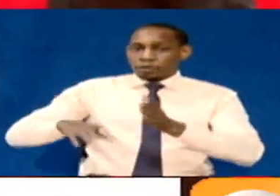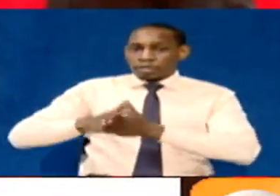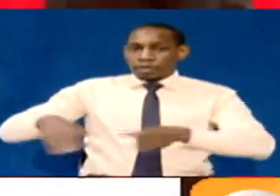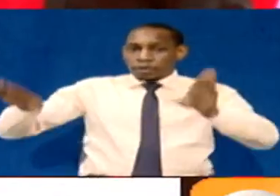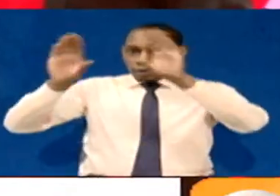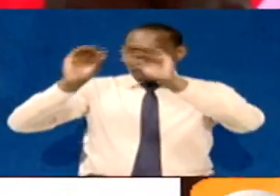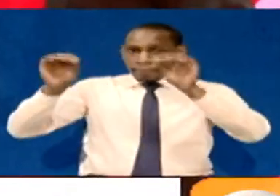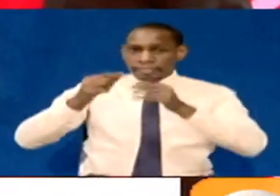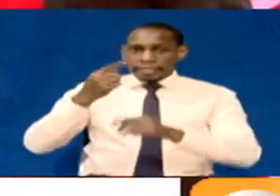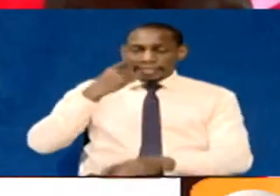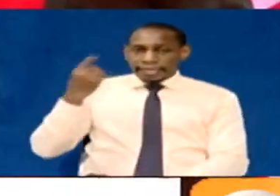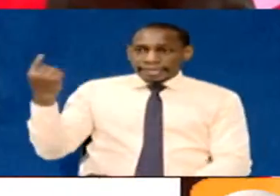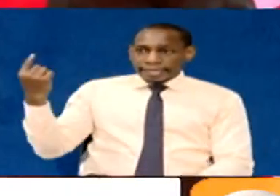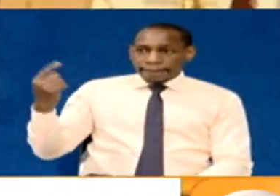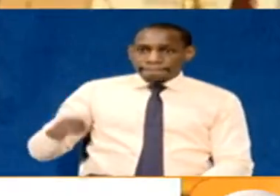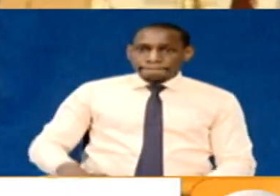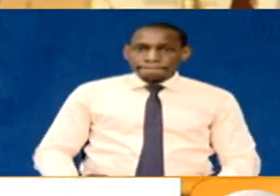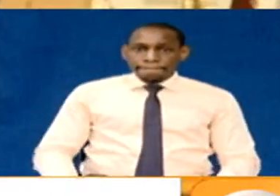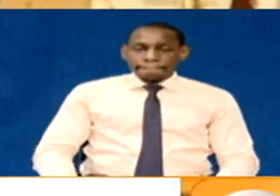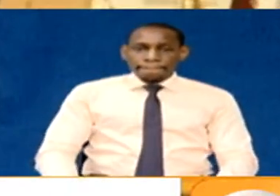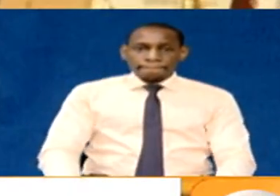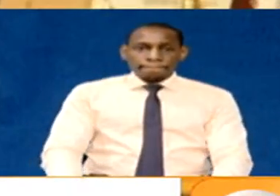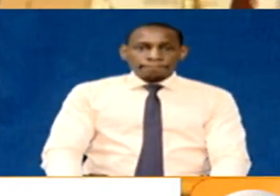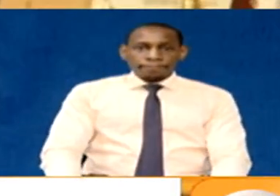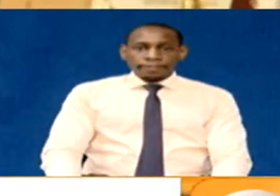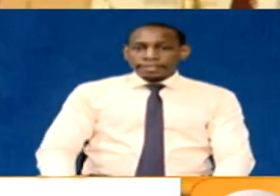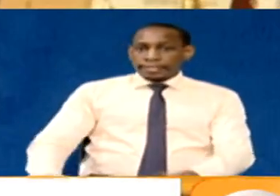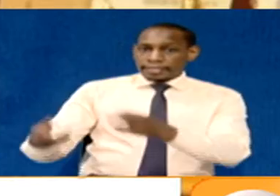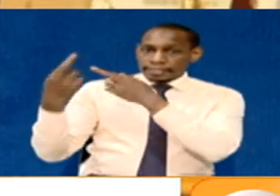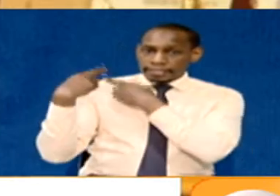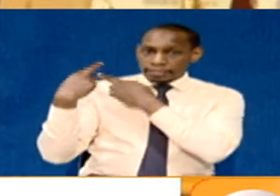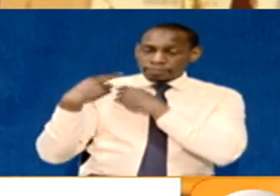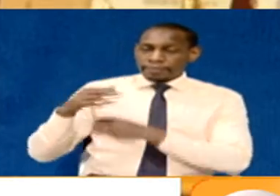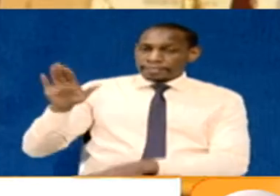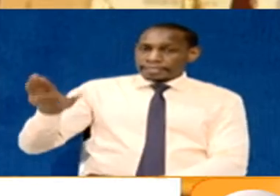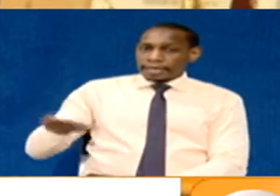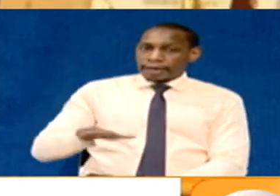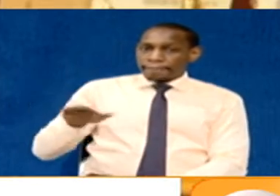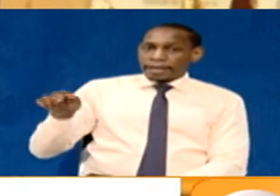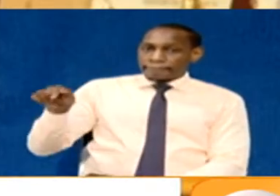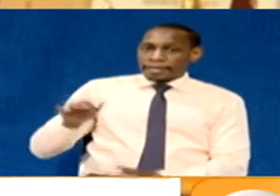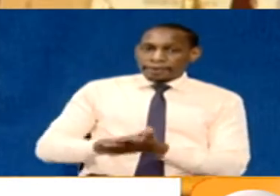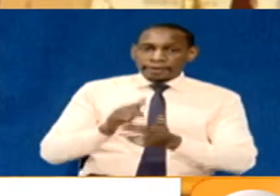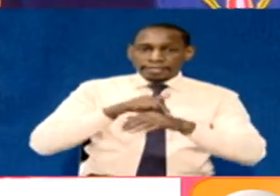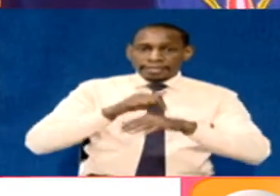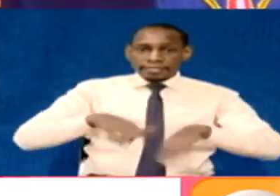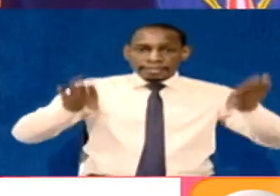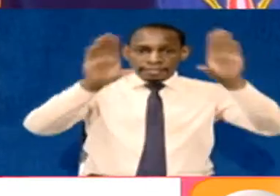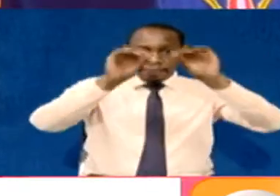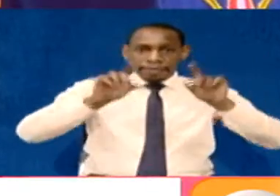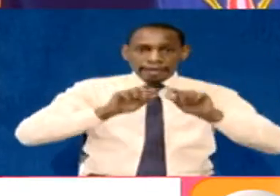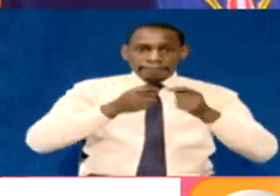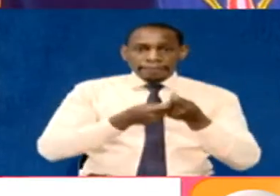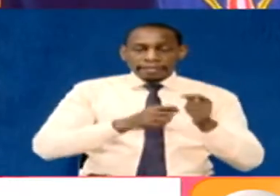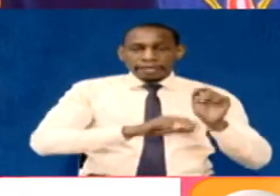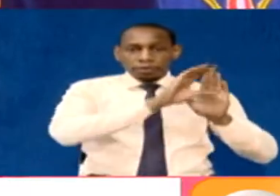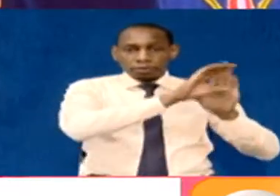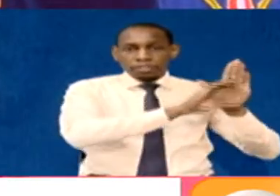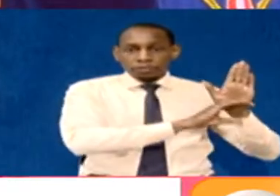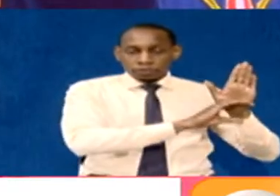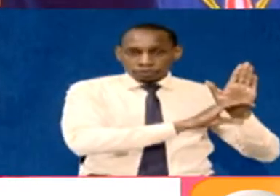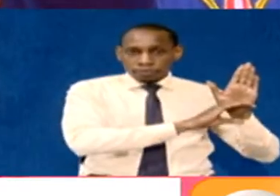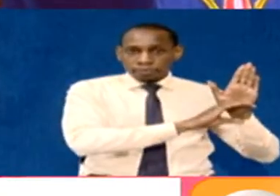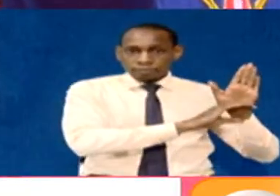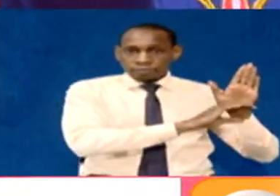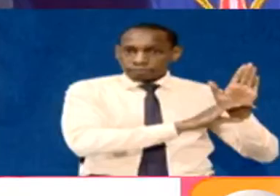president. Watch. It is the duty of Parliament, when the president has violated the